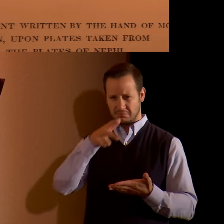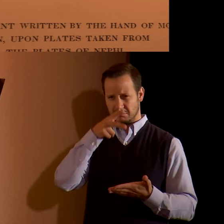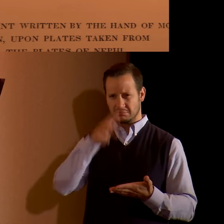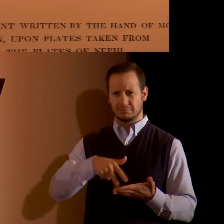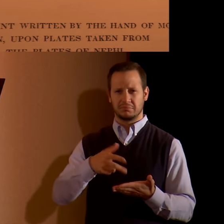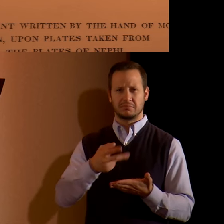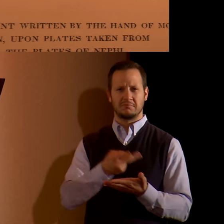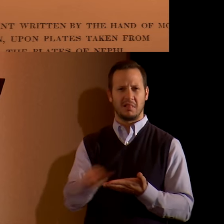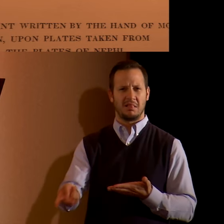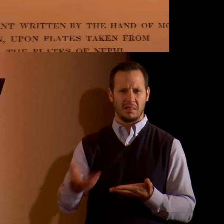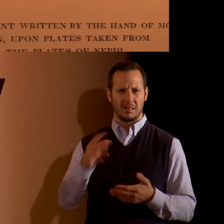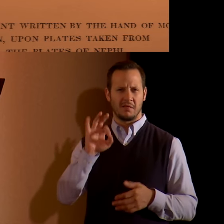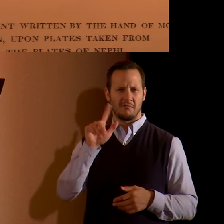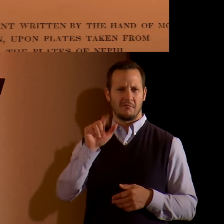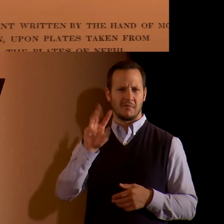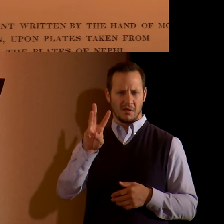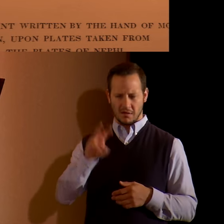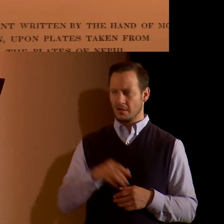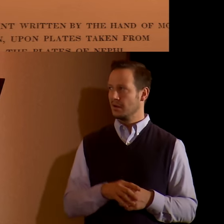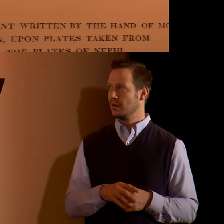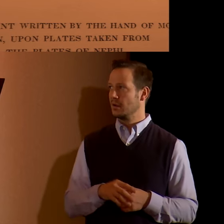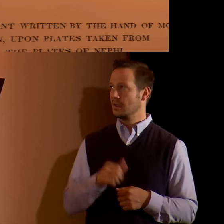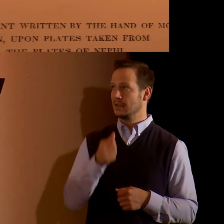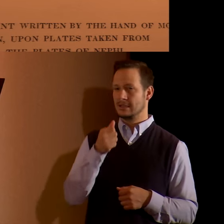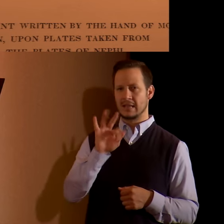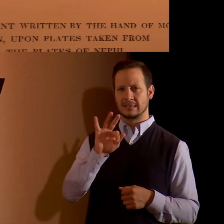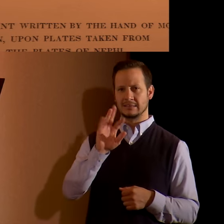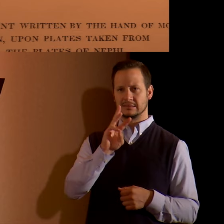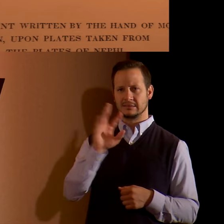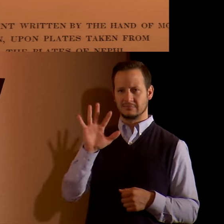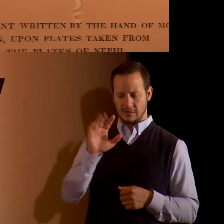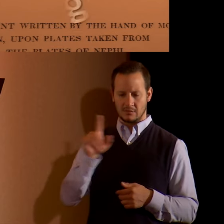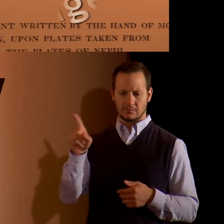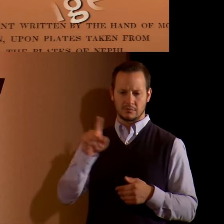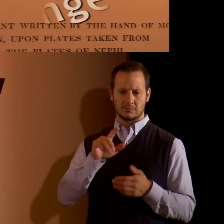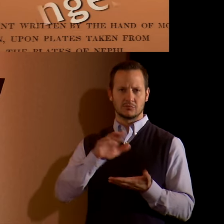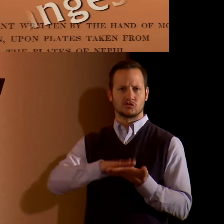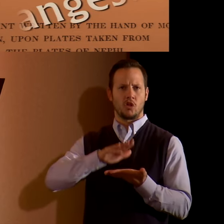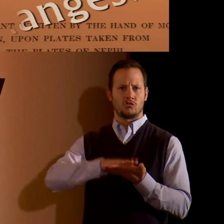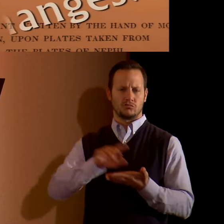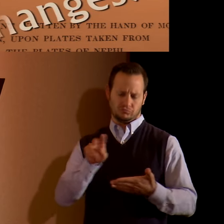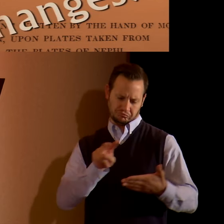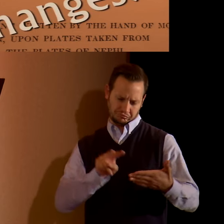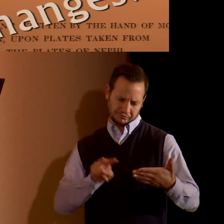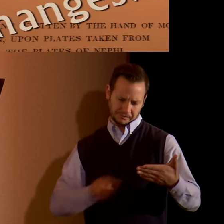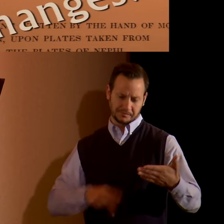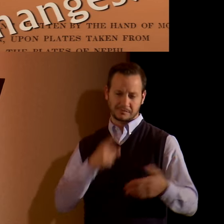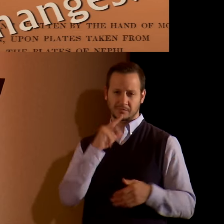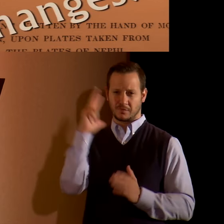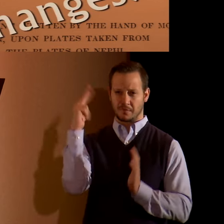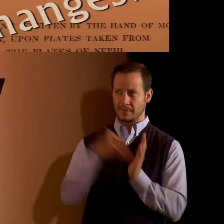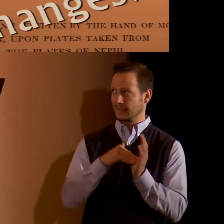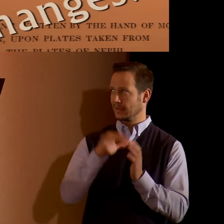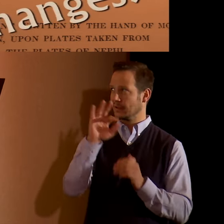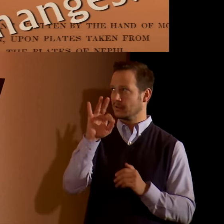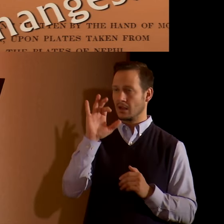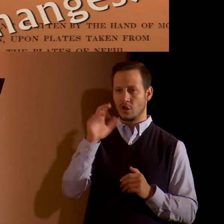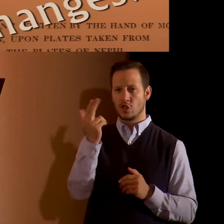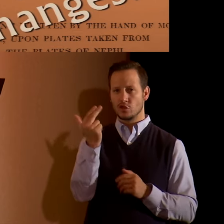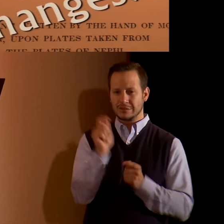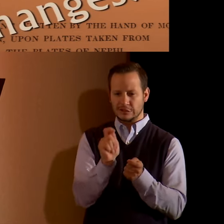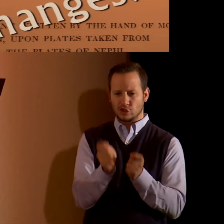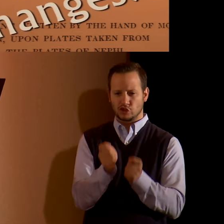as early as 1965, a scholarly survey revealed that there had been 3,913